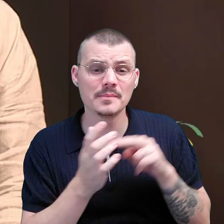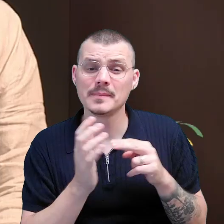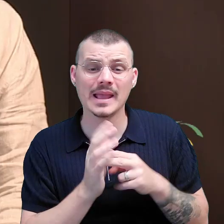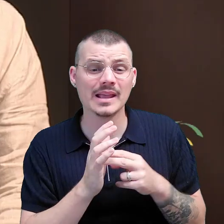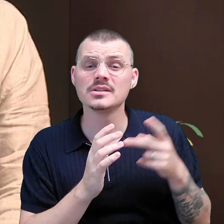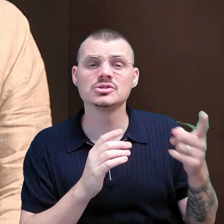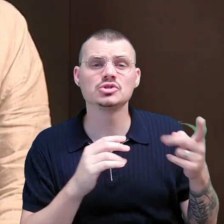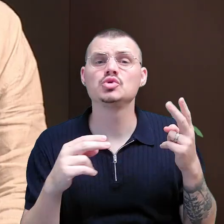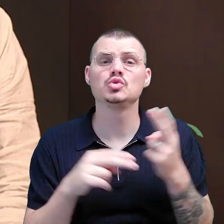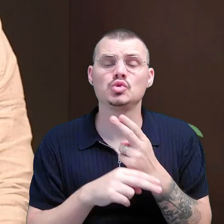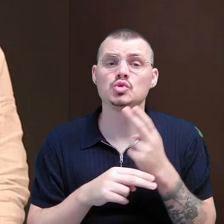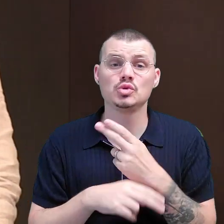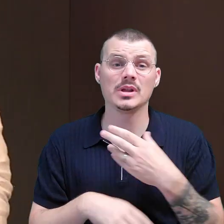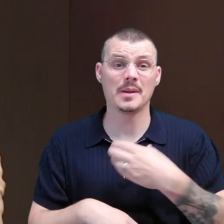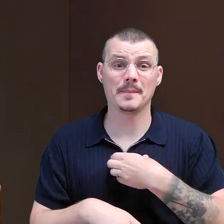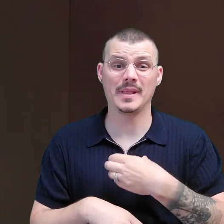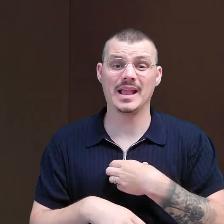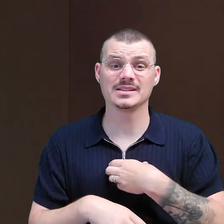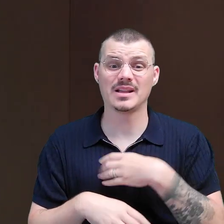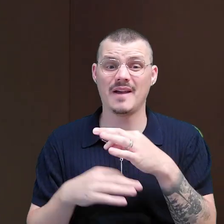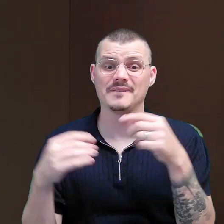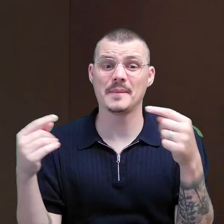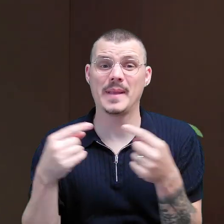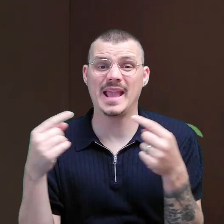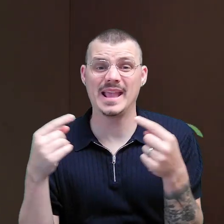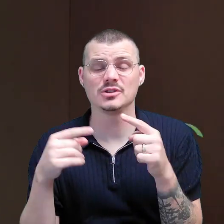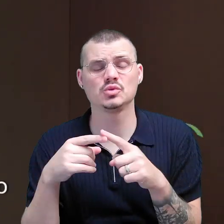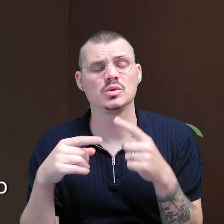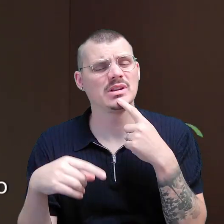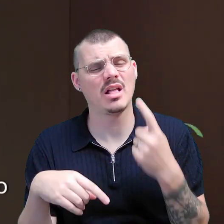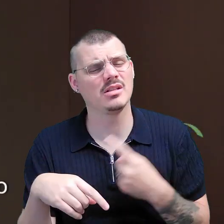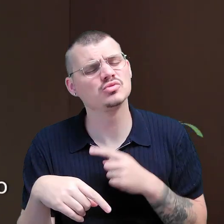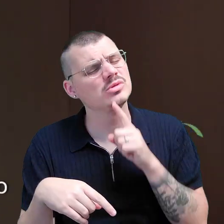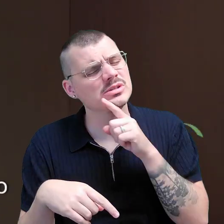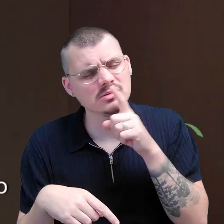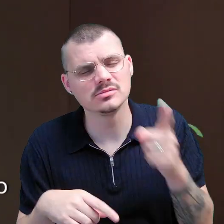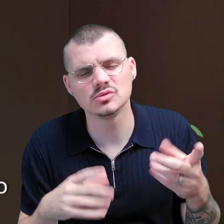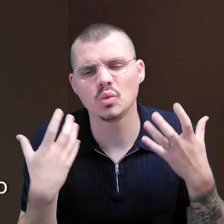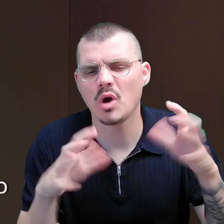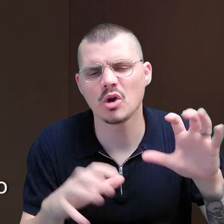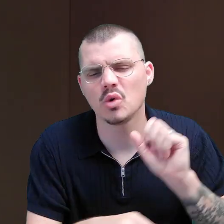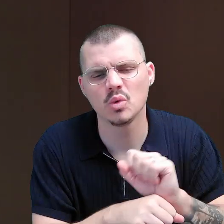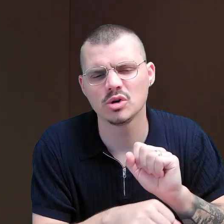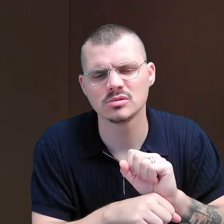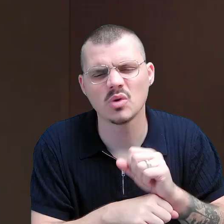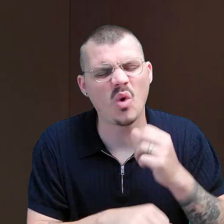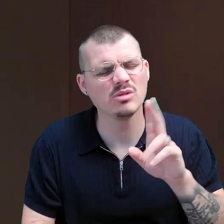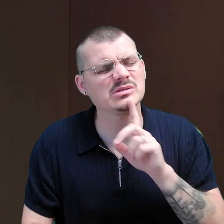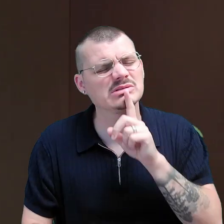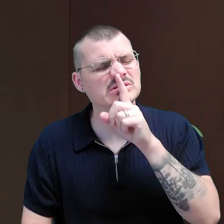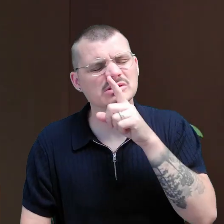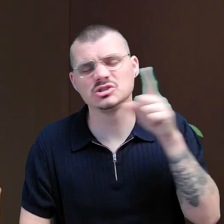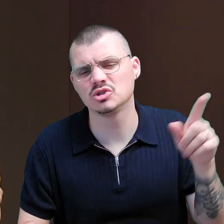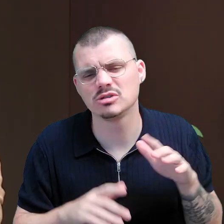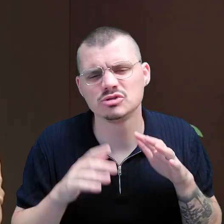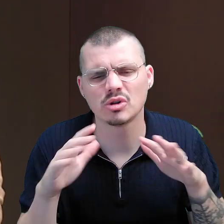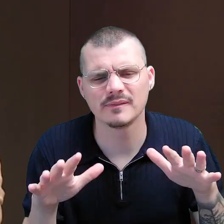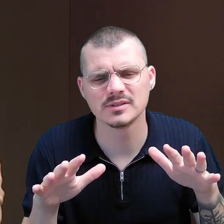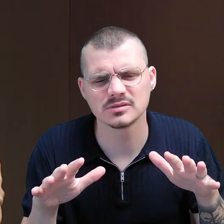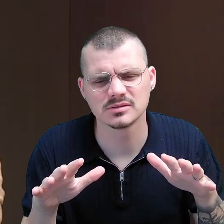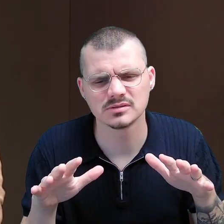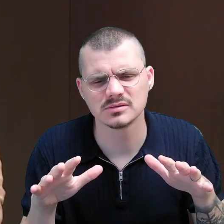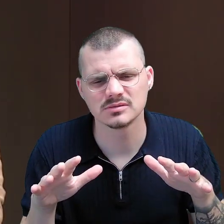Meaning that she's using complaints of pain to tell us that she doesn't want to go to work or that she's